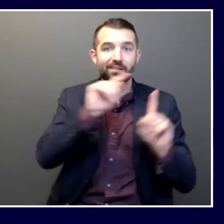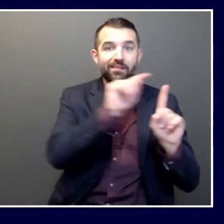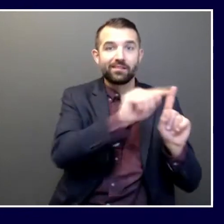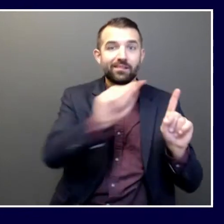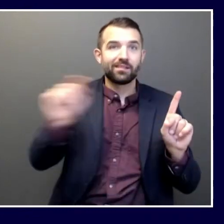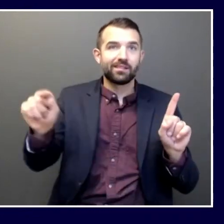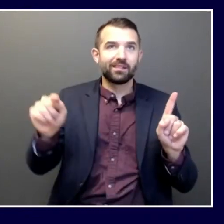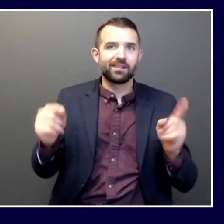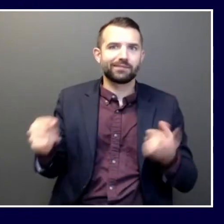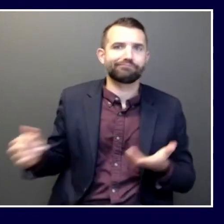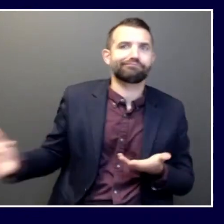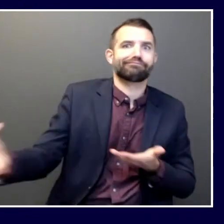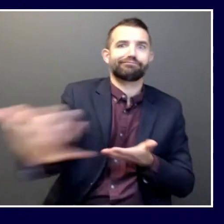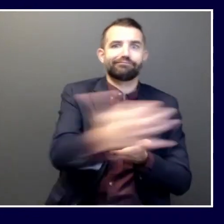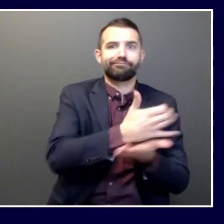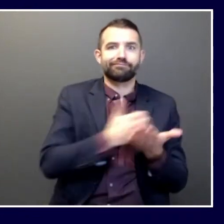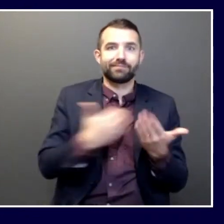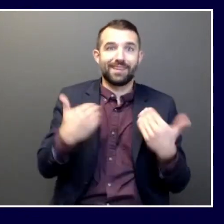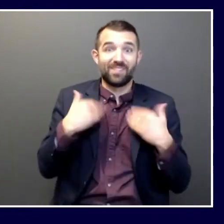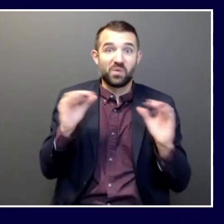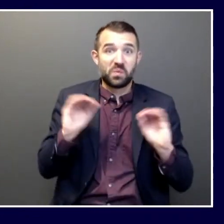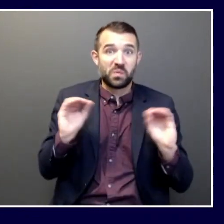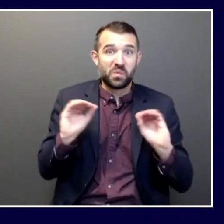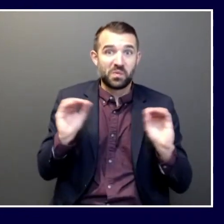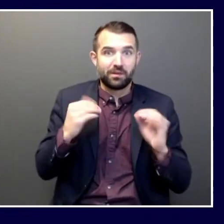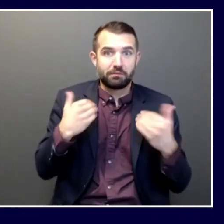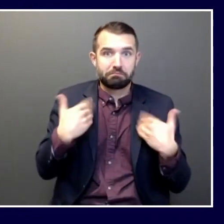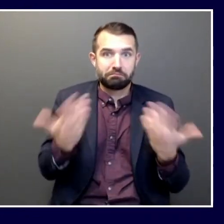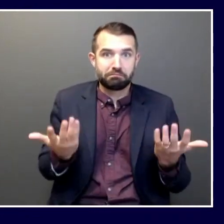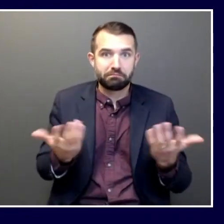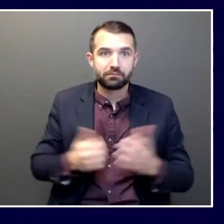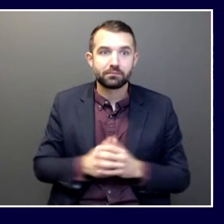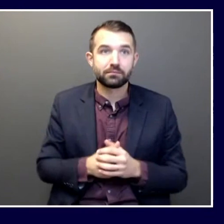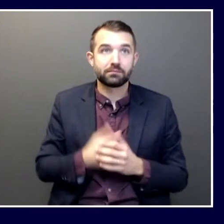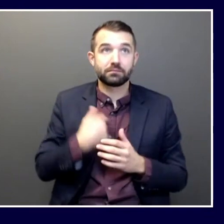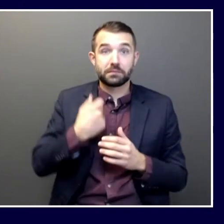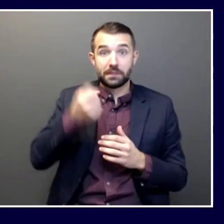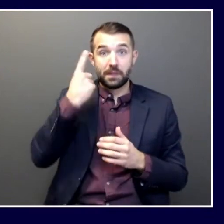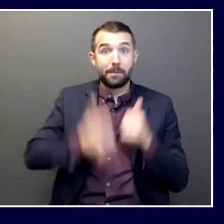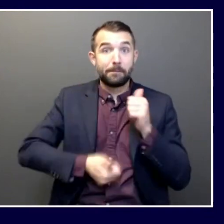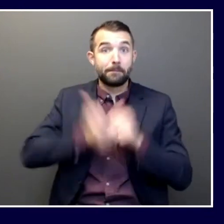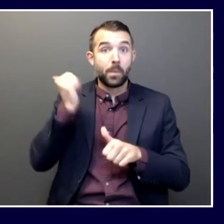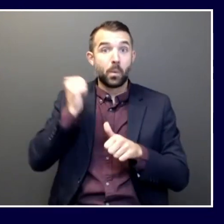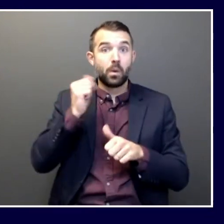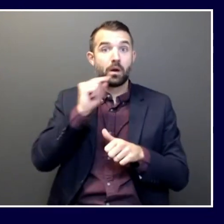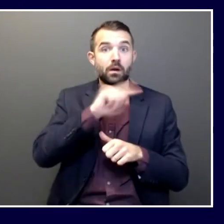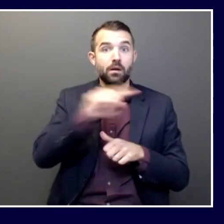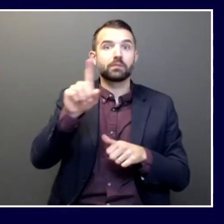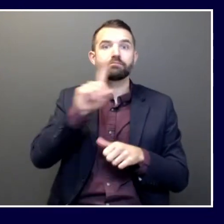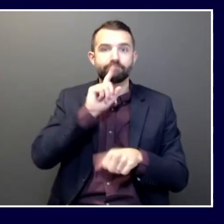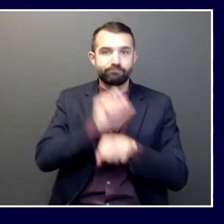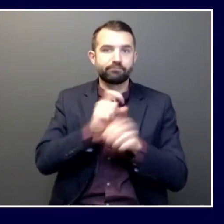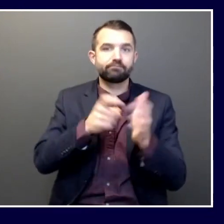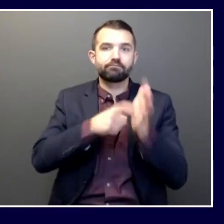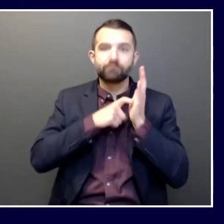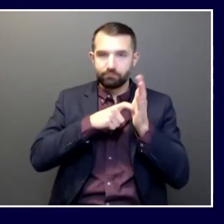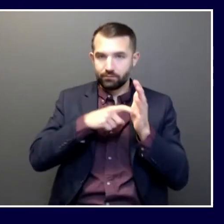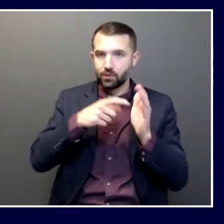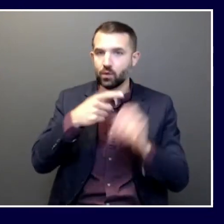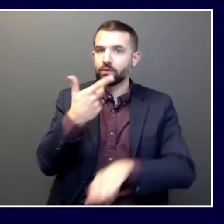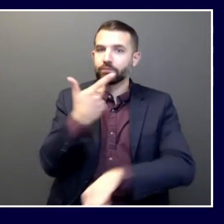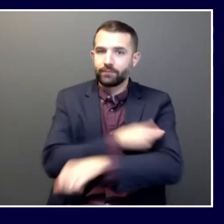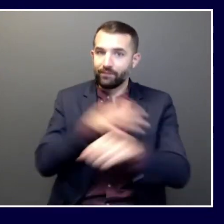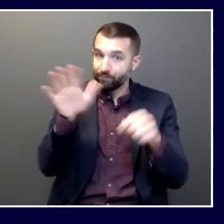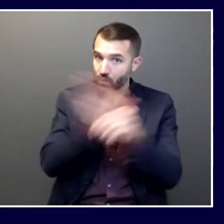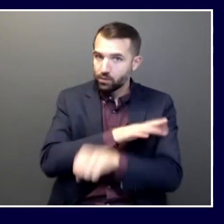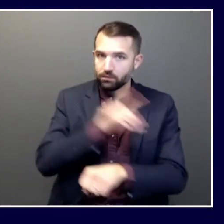Maine colleges and universities. I will say that the majority of them do have a requirement for their students to be fully vaccinated as